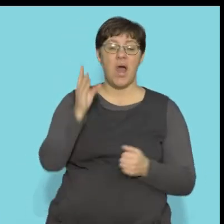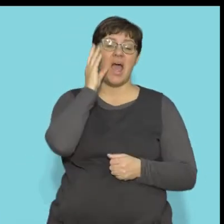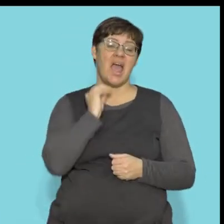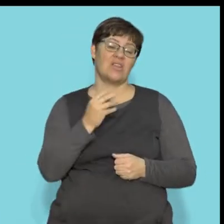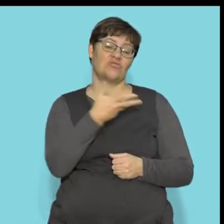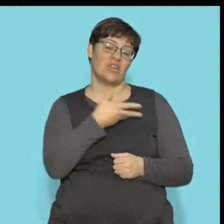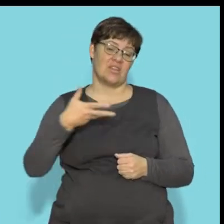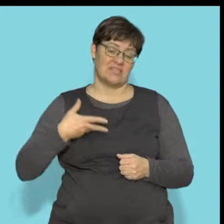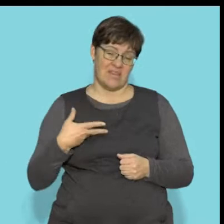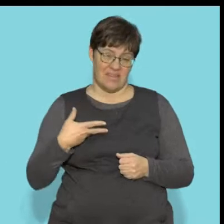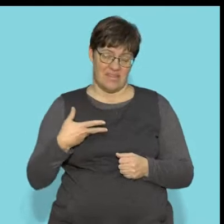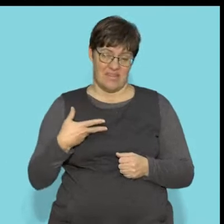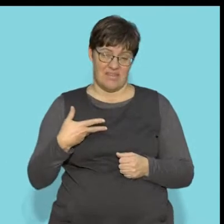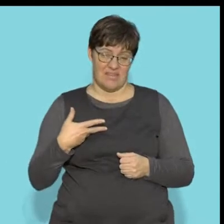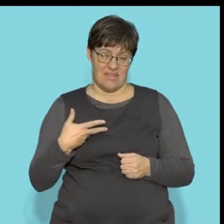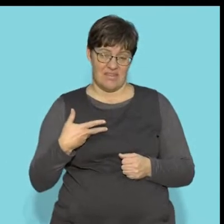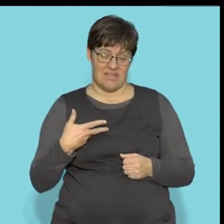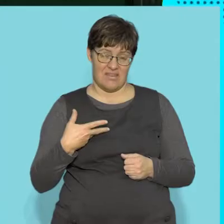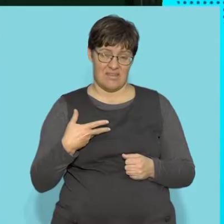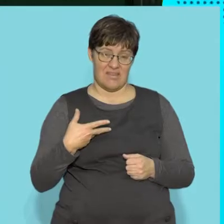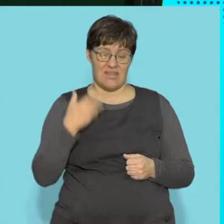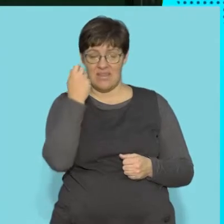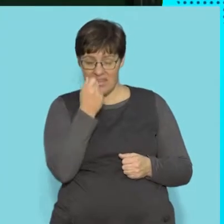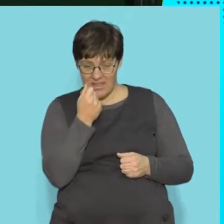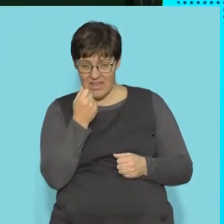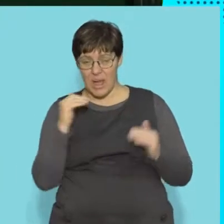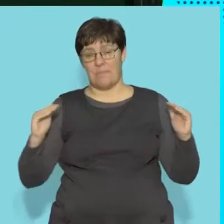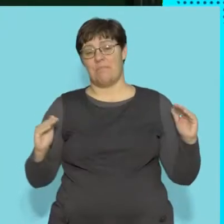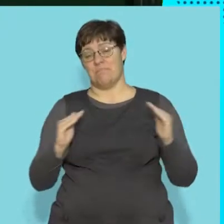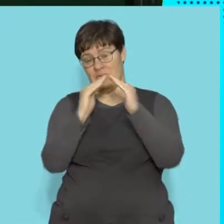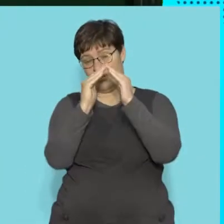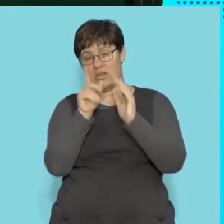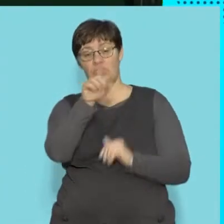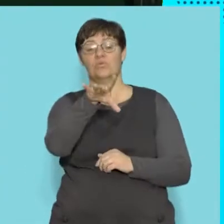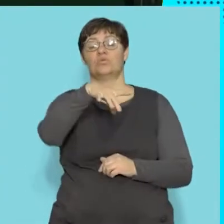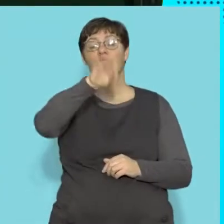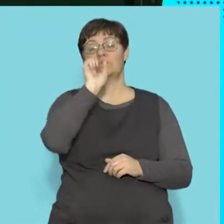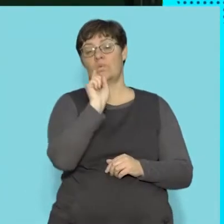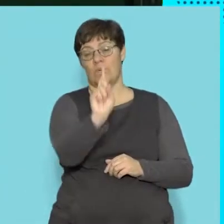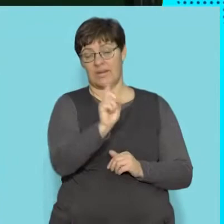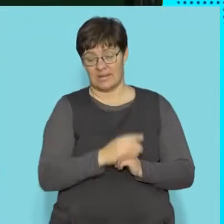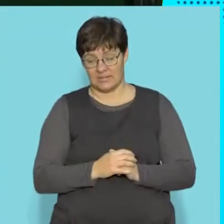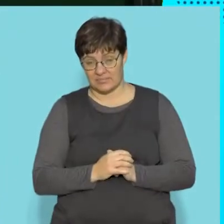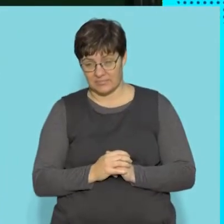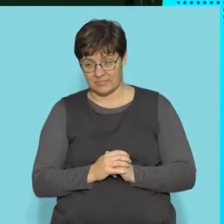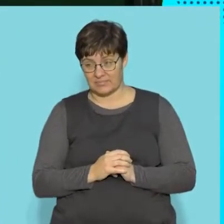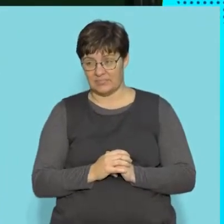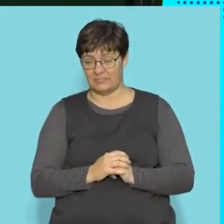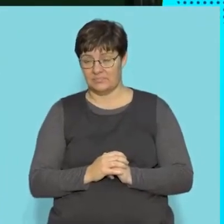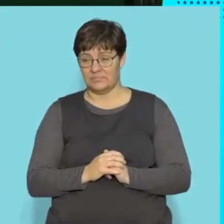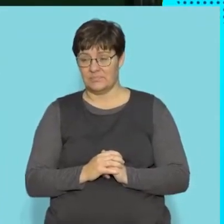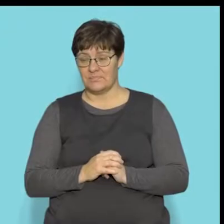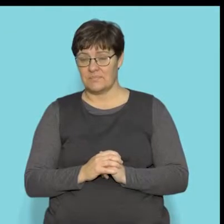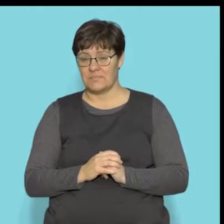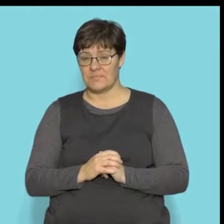an age-gender pyramid. All of those terms are correct. You just supply one